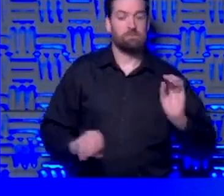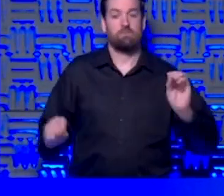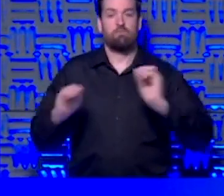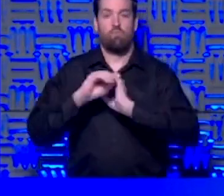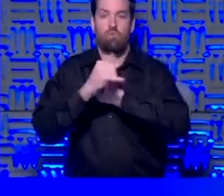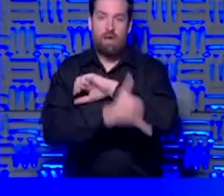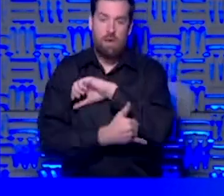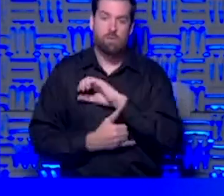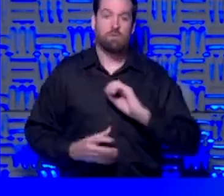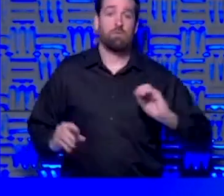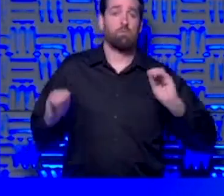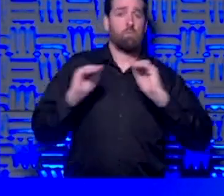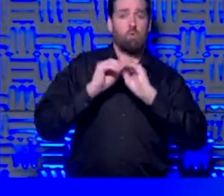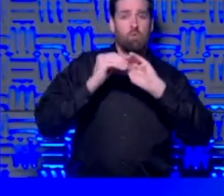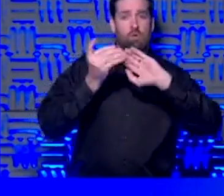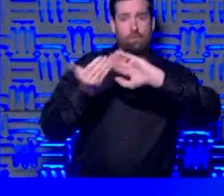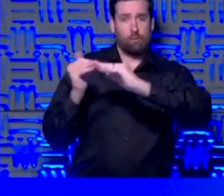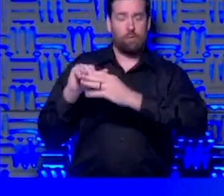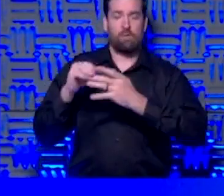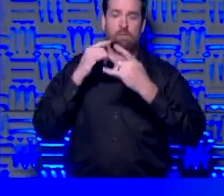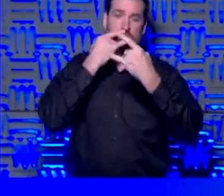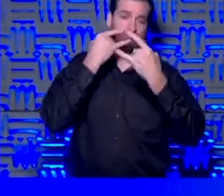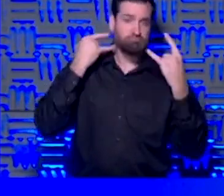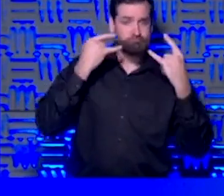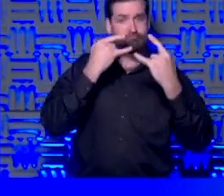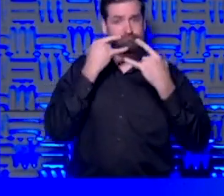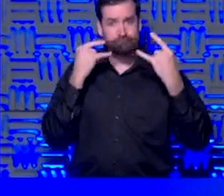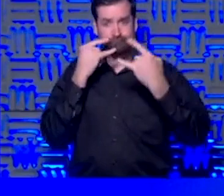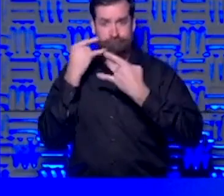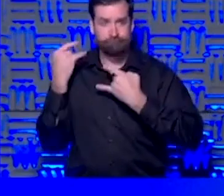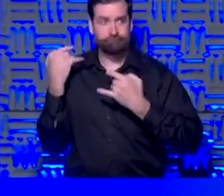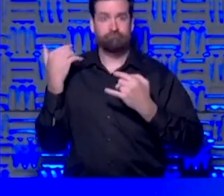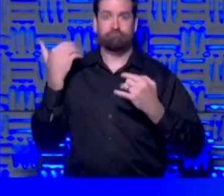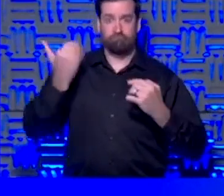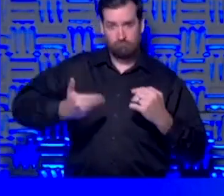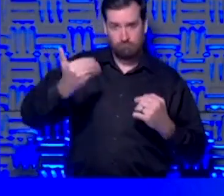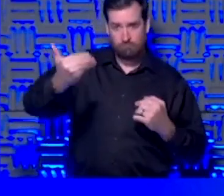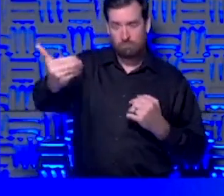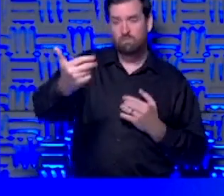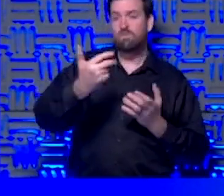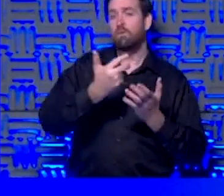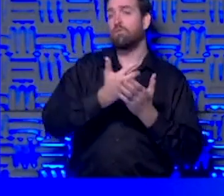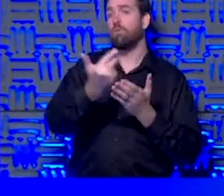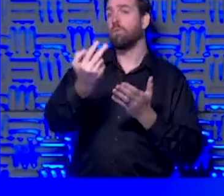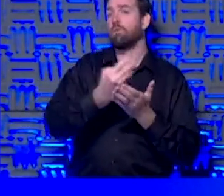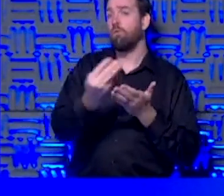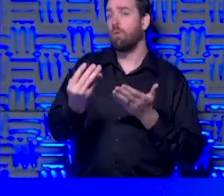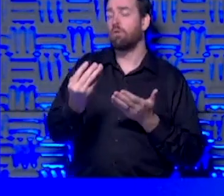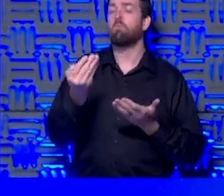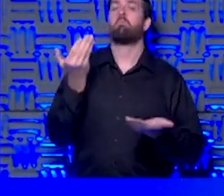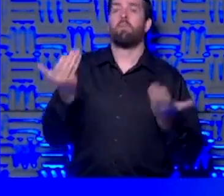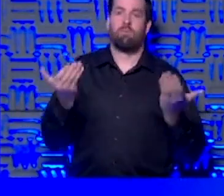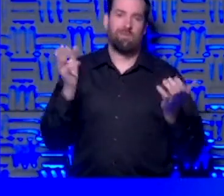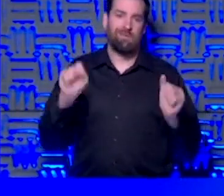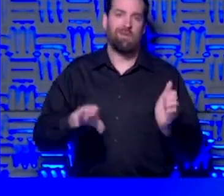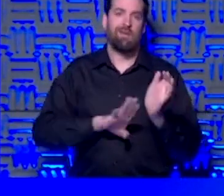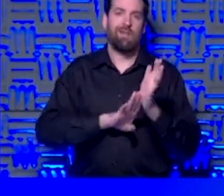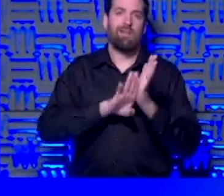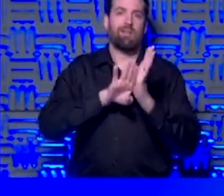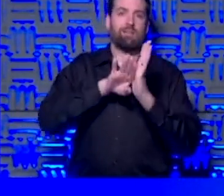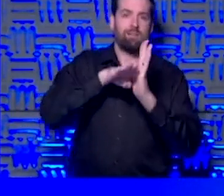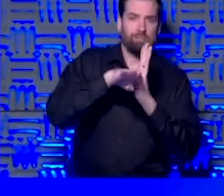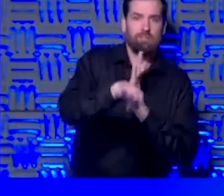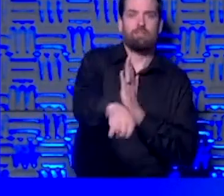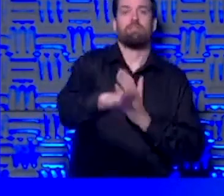and communities having mask mandates, doing those things, by 3 or 4 weeks, maybe we can flatten the curve so we do have less